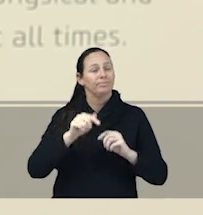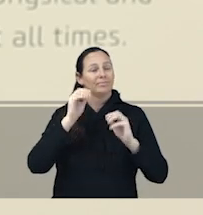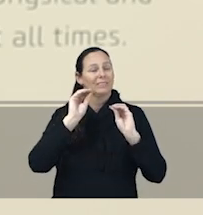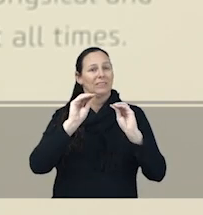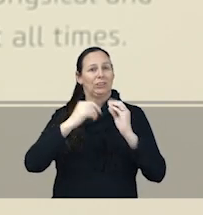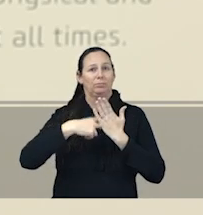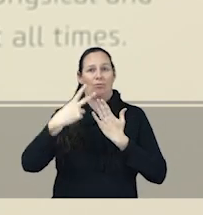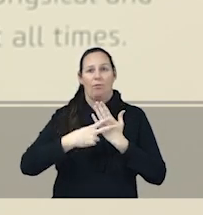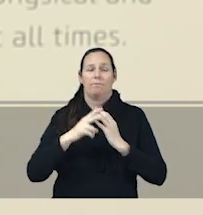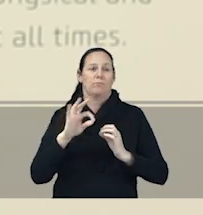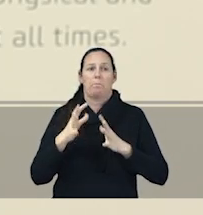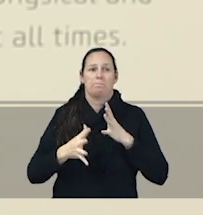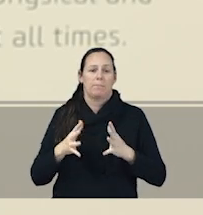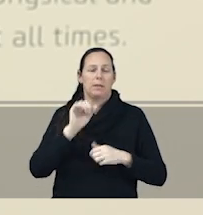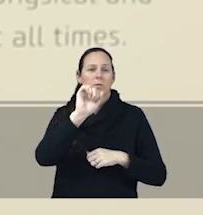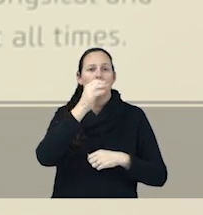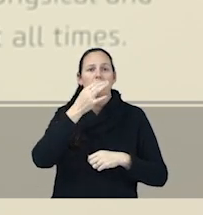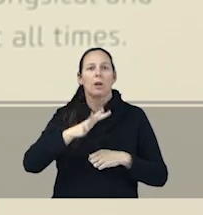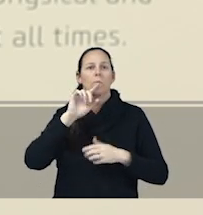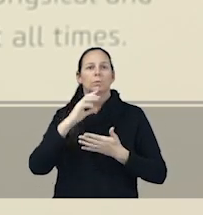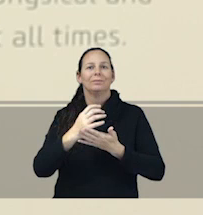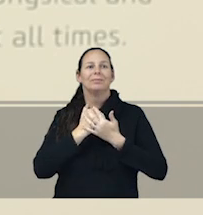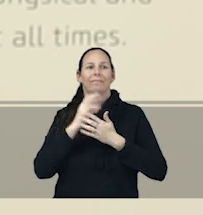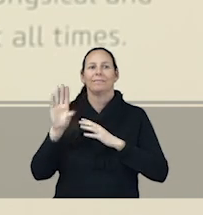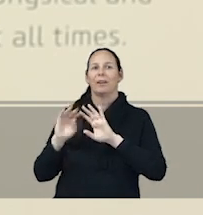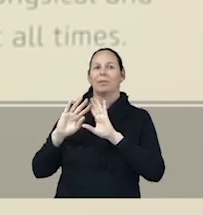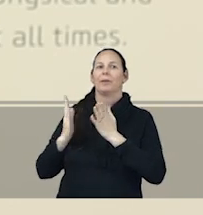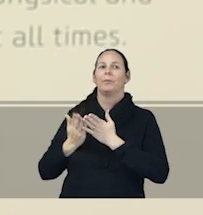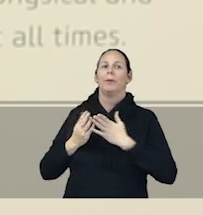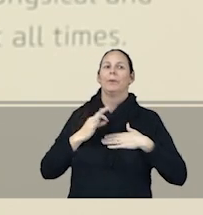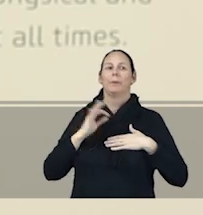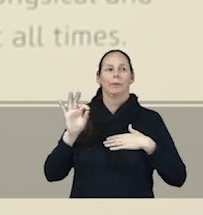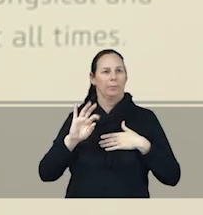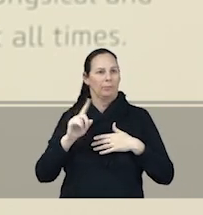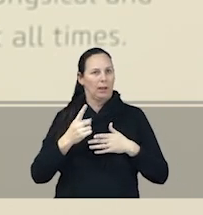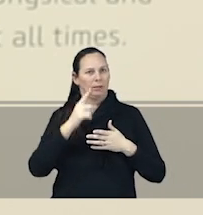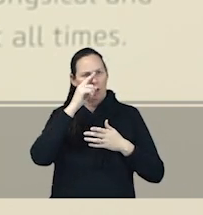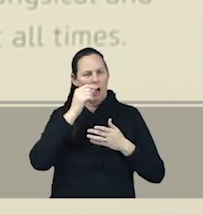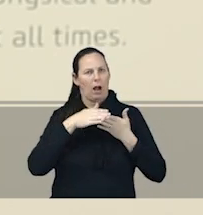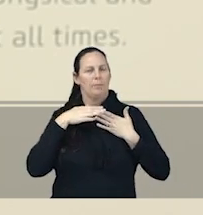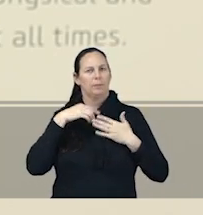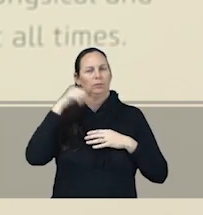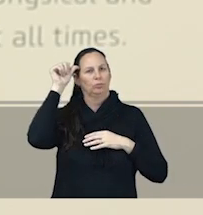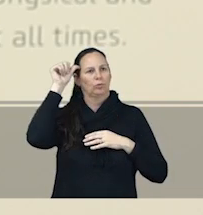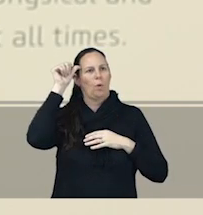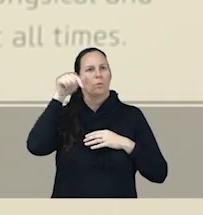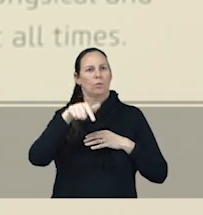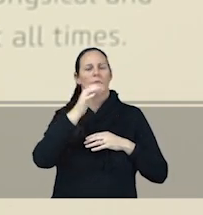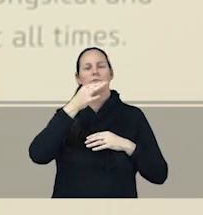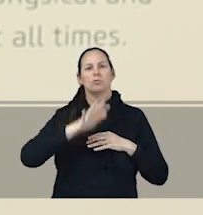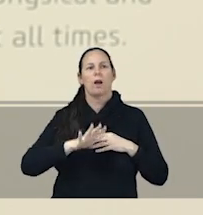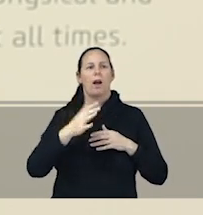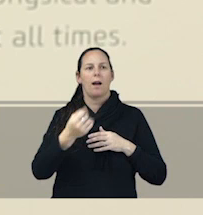not an insurance policy. Teaching the program doesn't necessarily ensure the child's safety, but it will increase it.